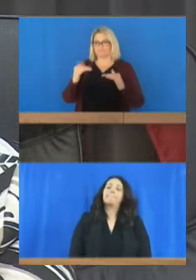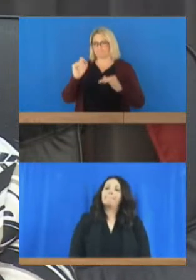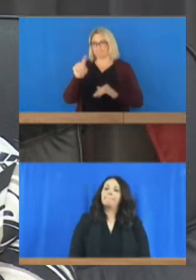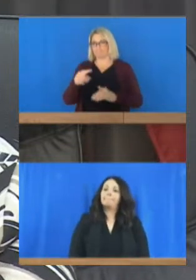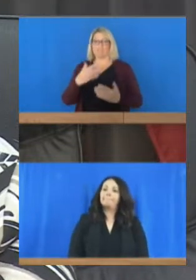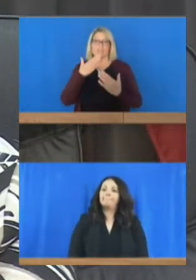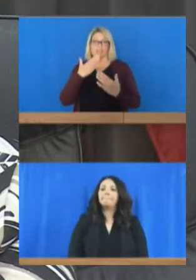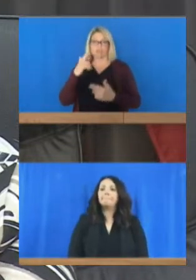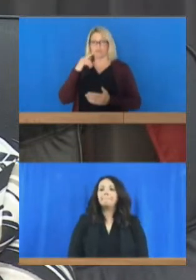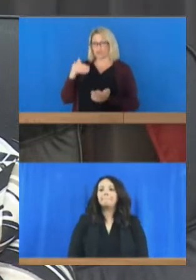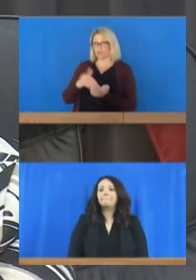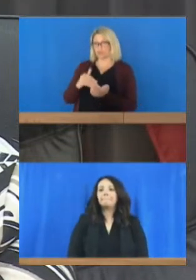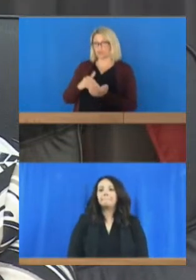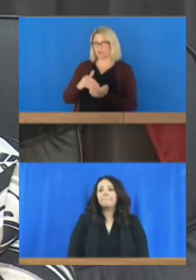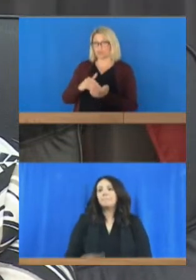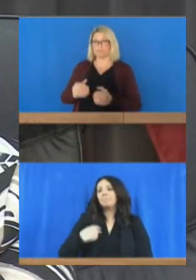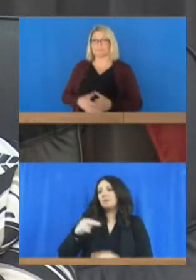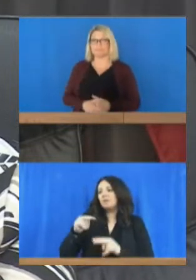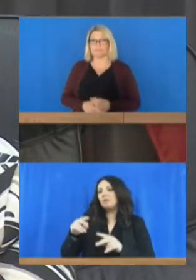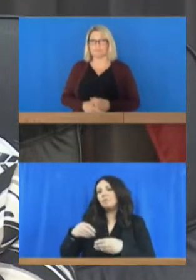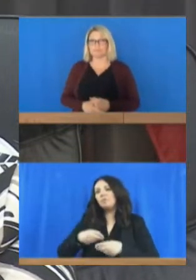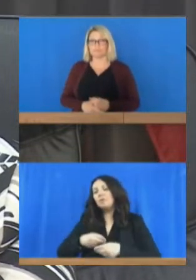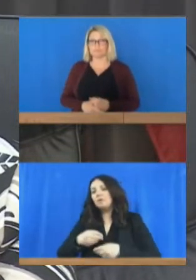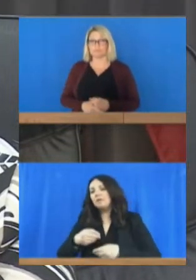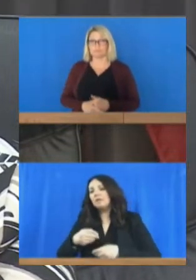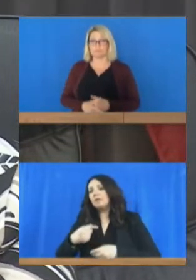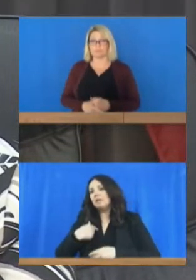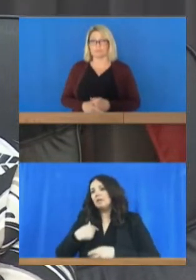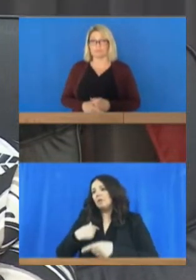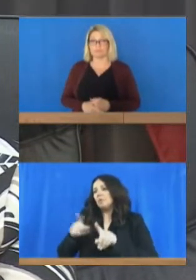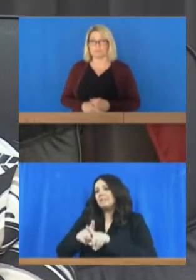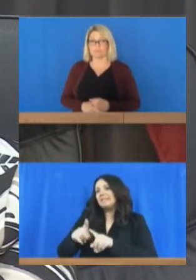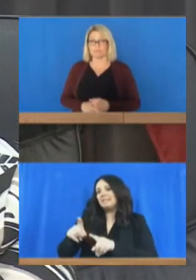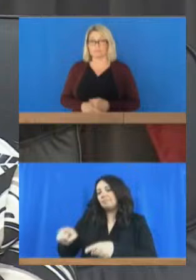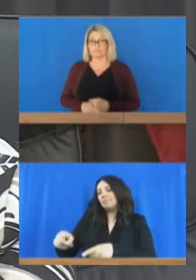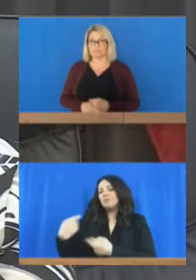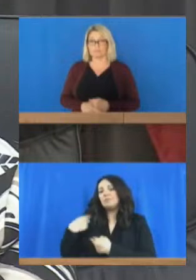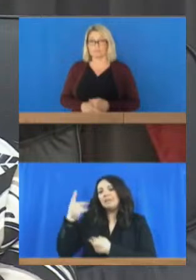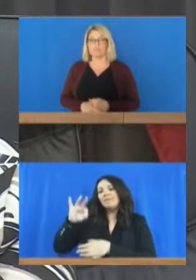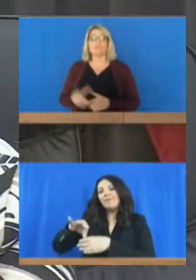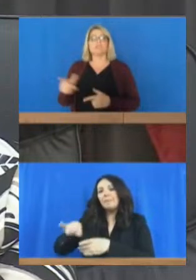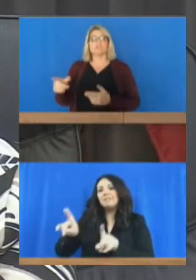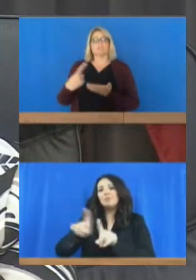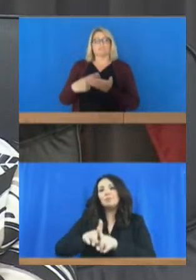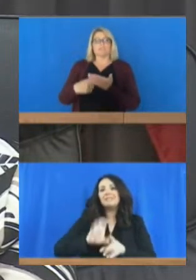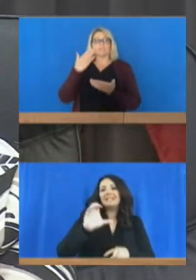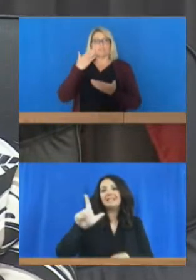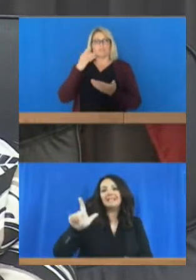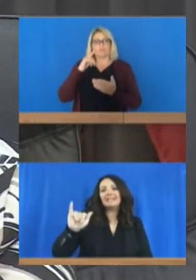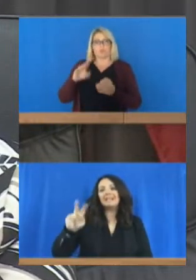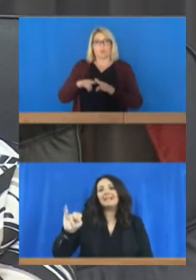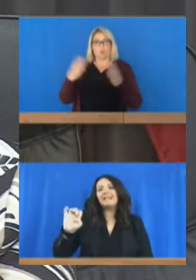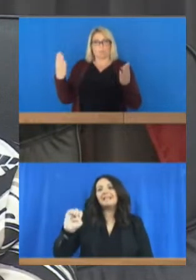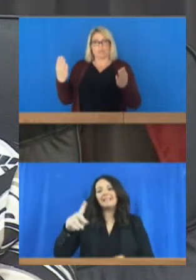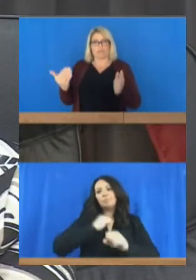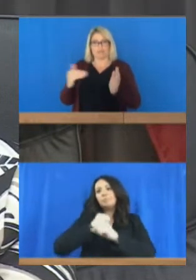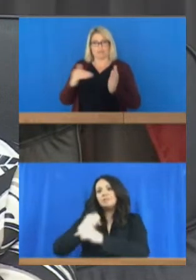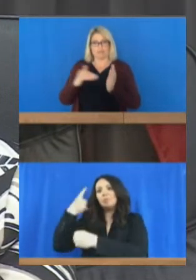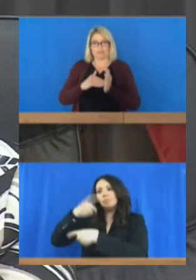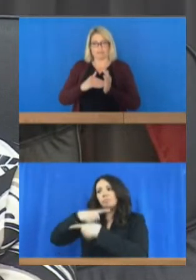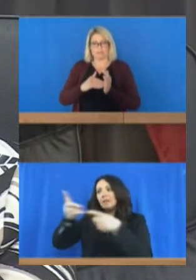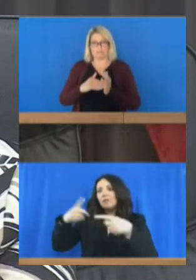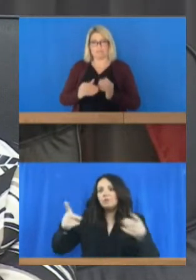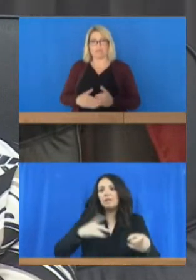Saskatchewan. Those types of discussions happen at many different levels, including at the Special Advisory Committee level, which involves all of